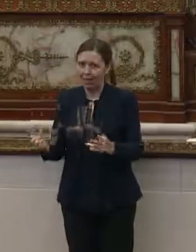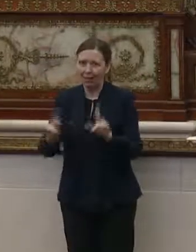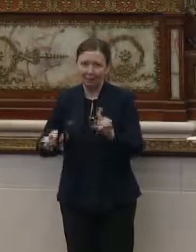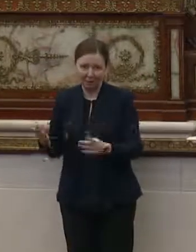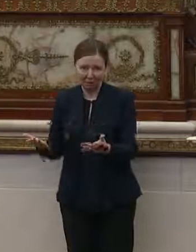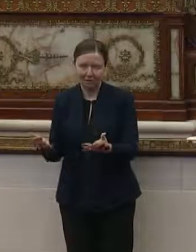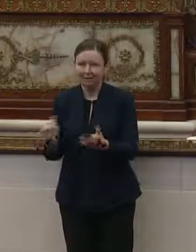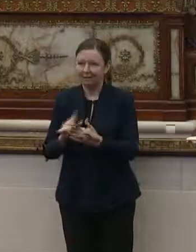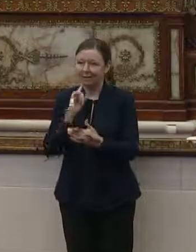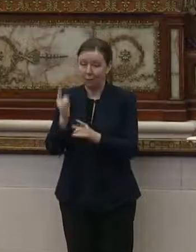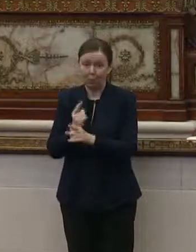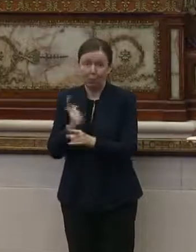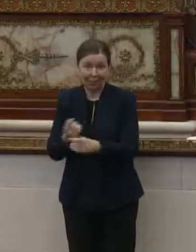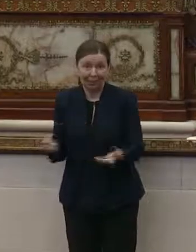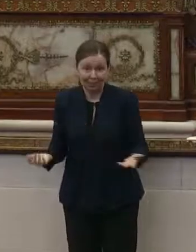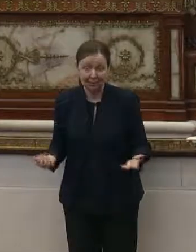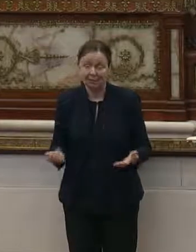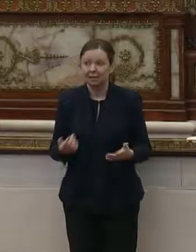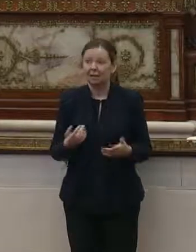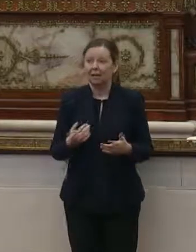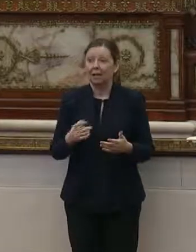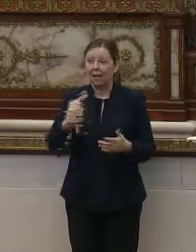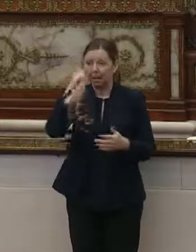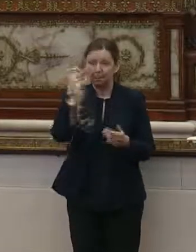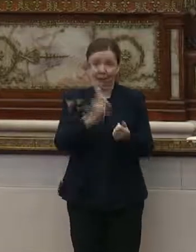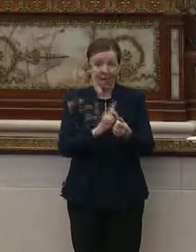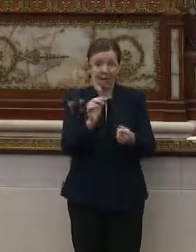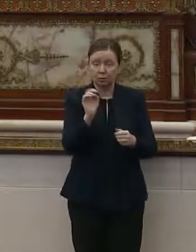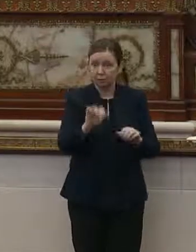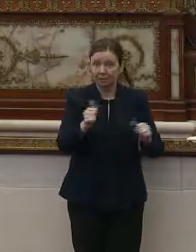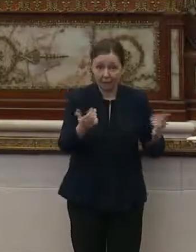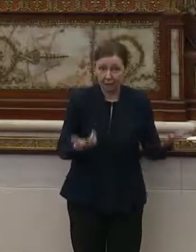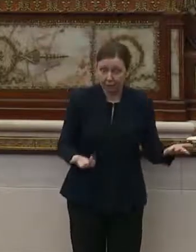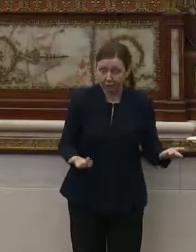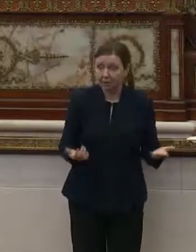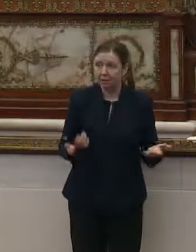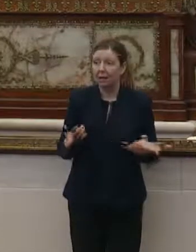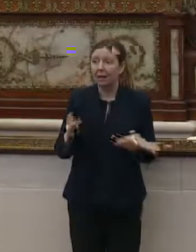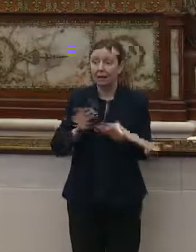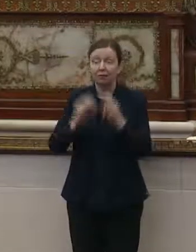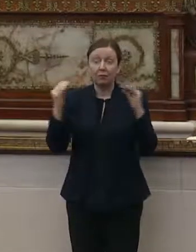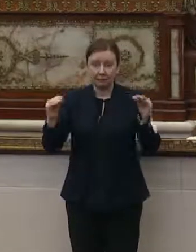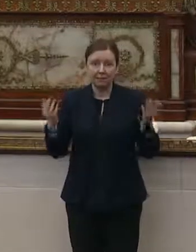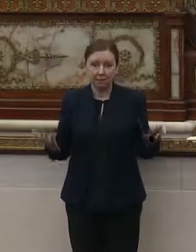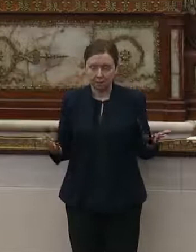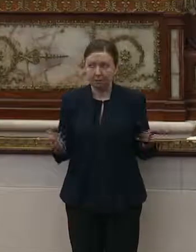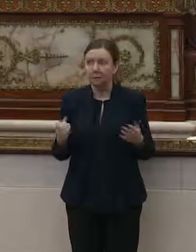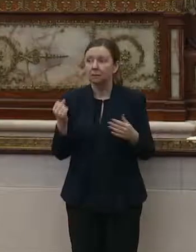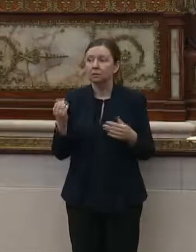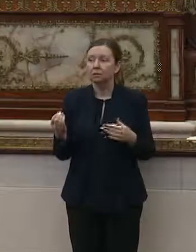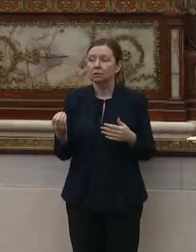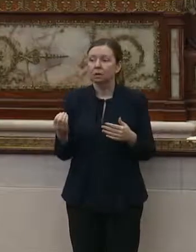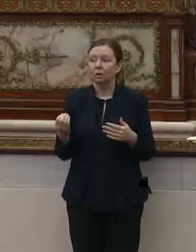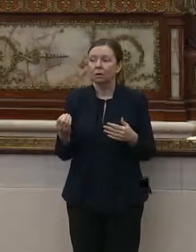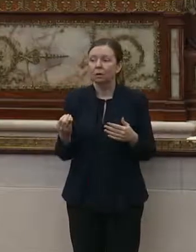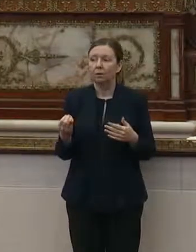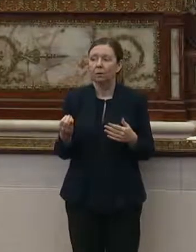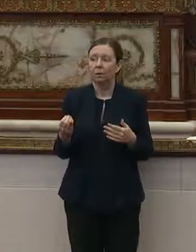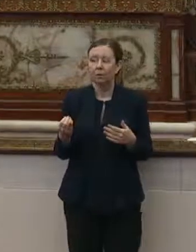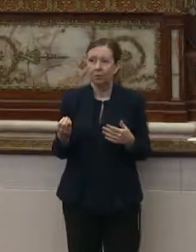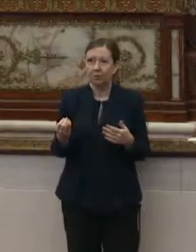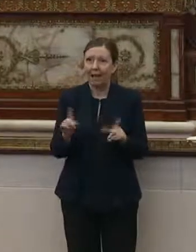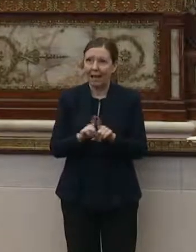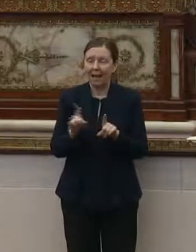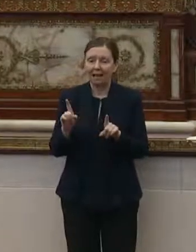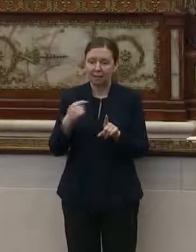who are, and the Black Doctors Consortium would be another one, and pharmacies, and as